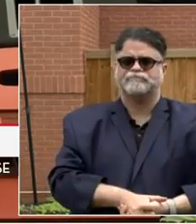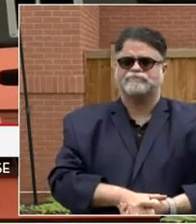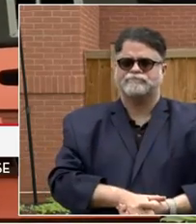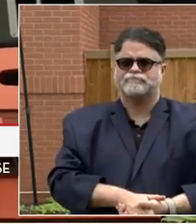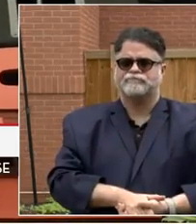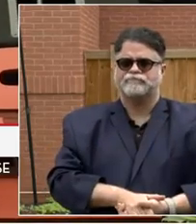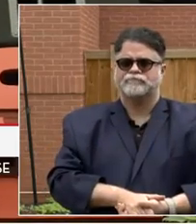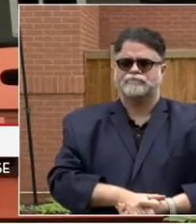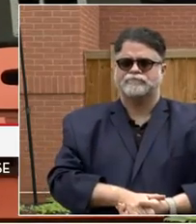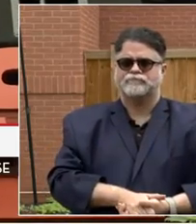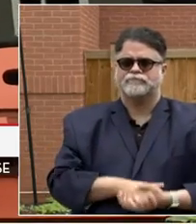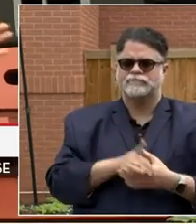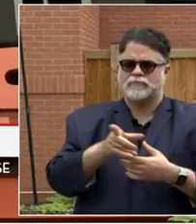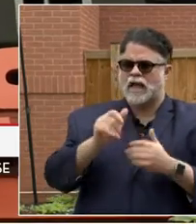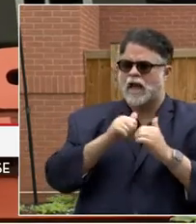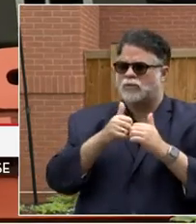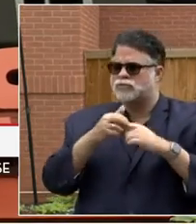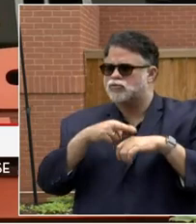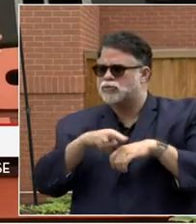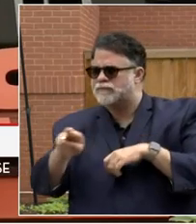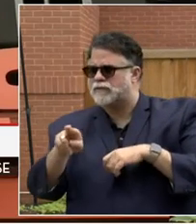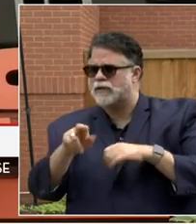of how